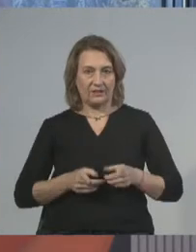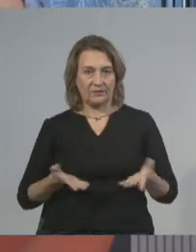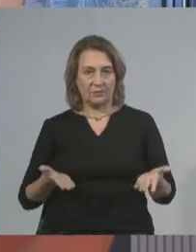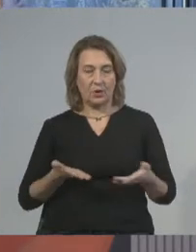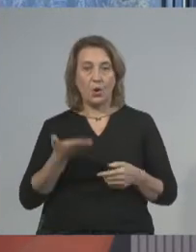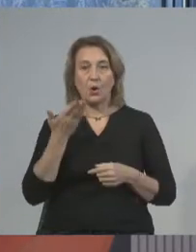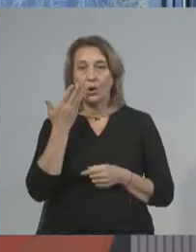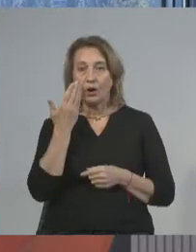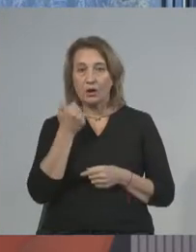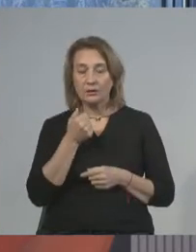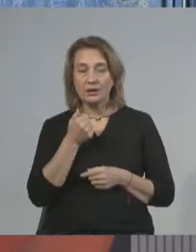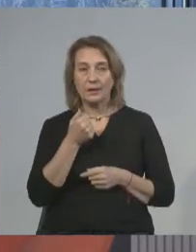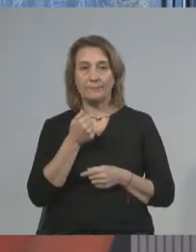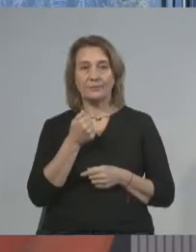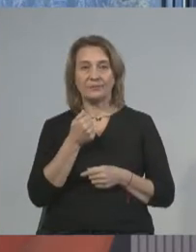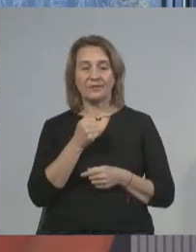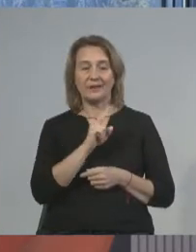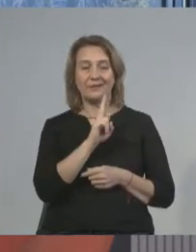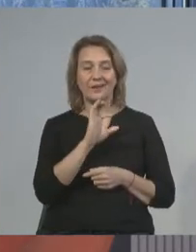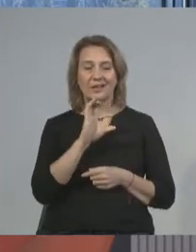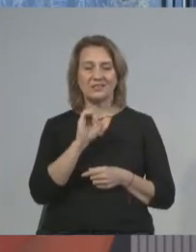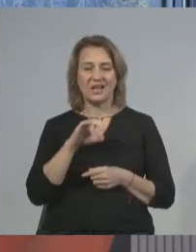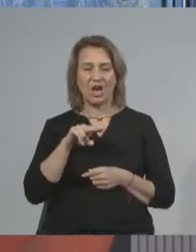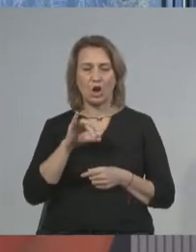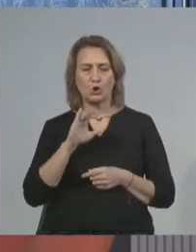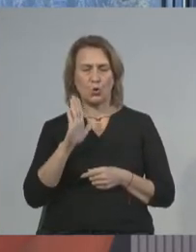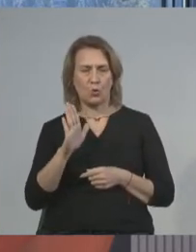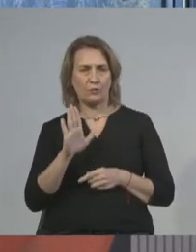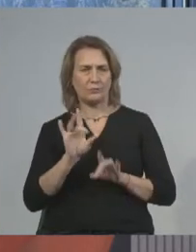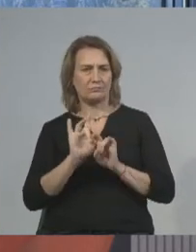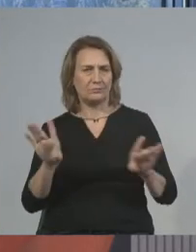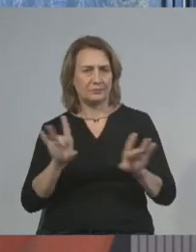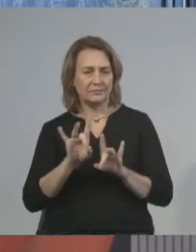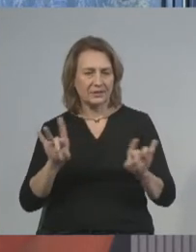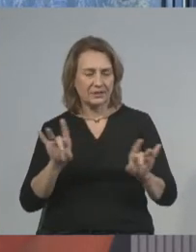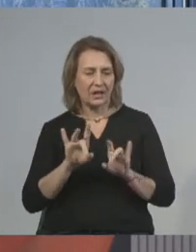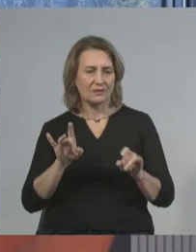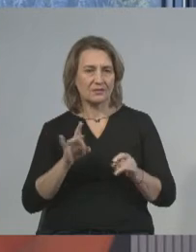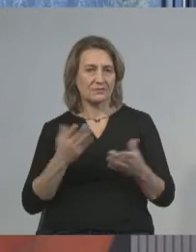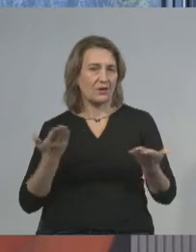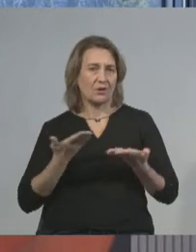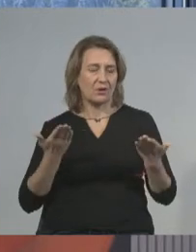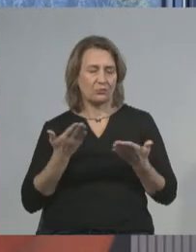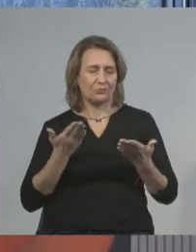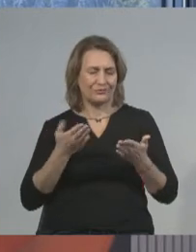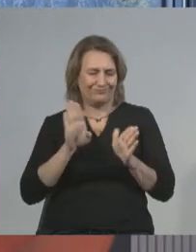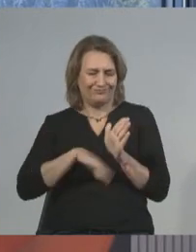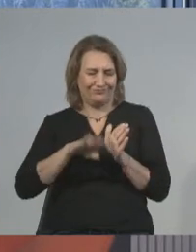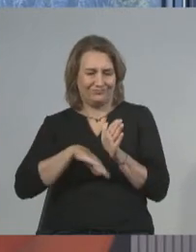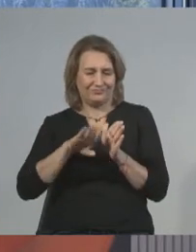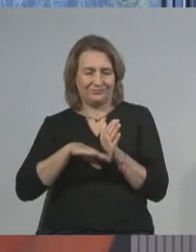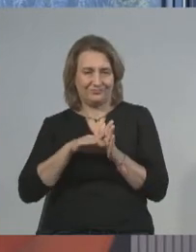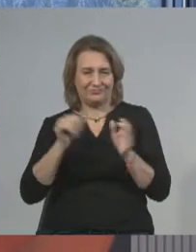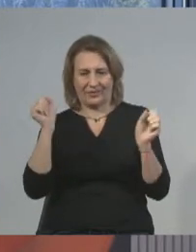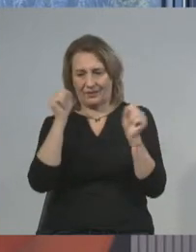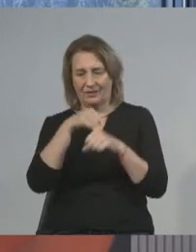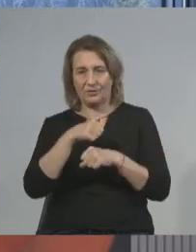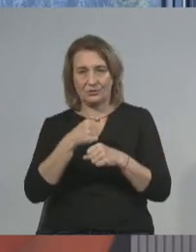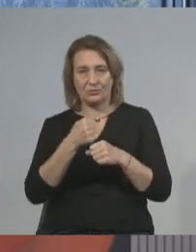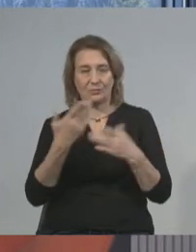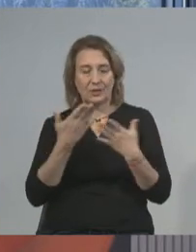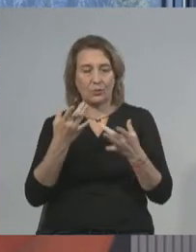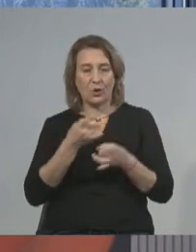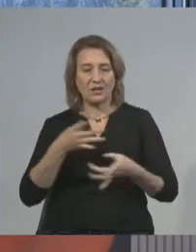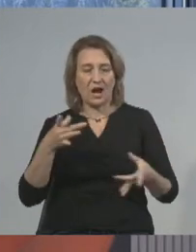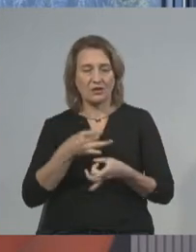but when kiselov was talking nonsense